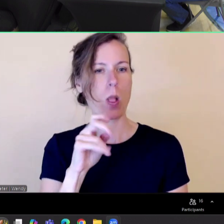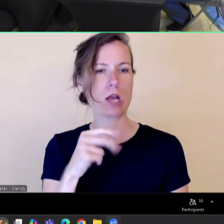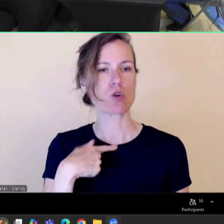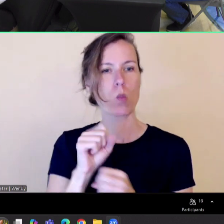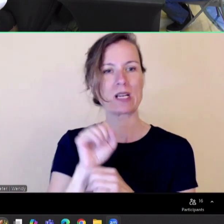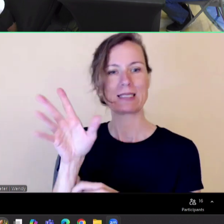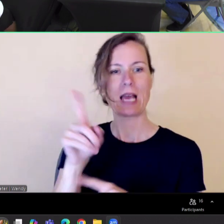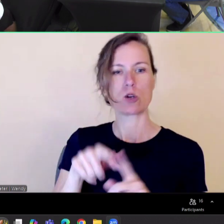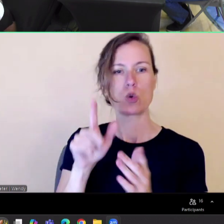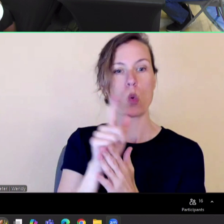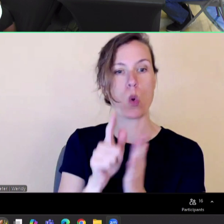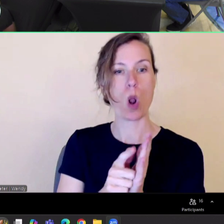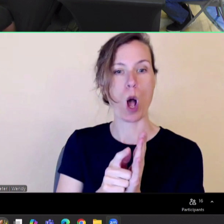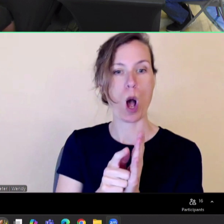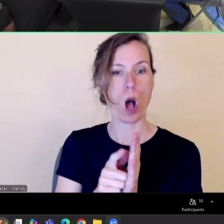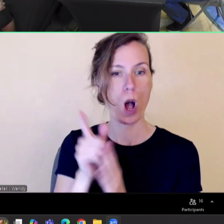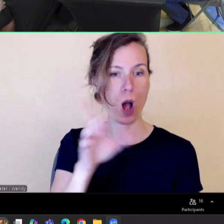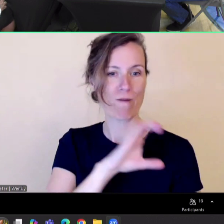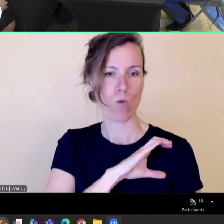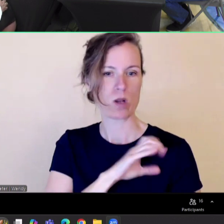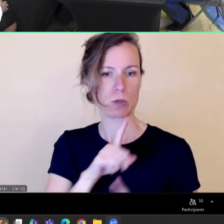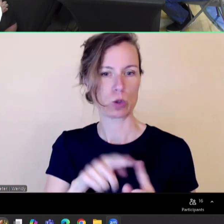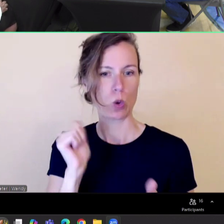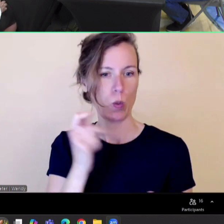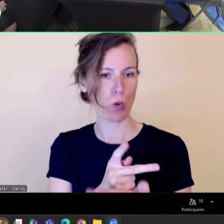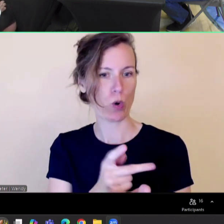don't want to say it's a sliding scale, but certainly it's,